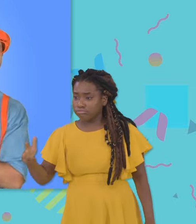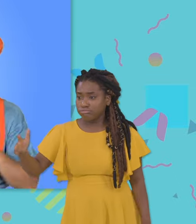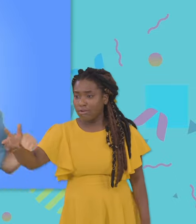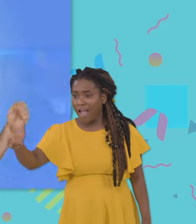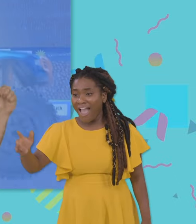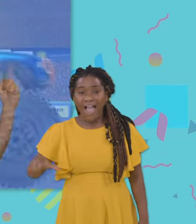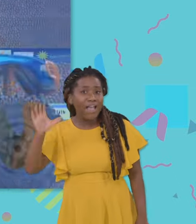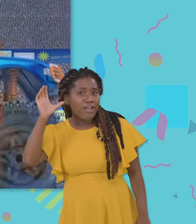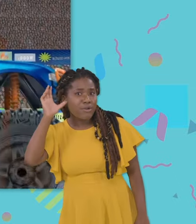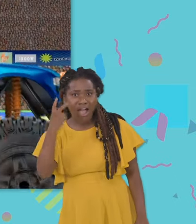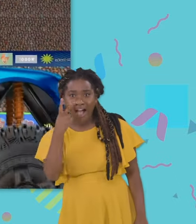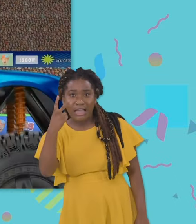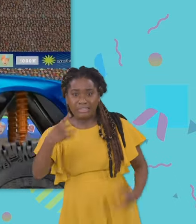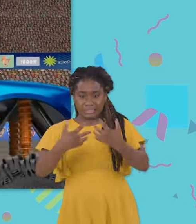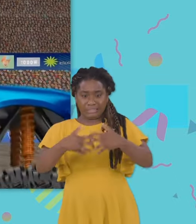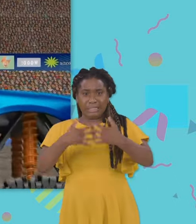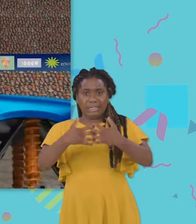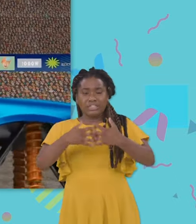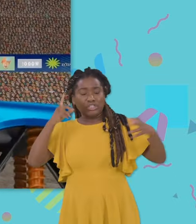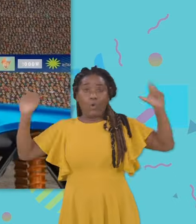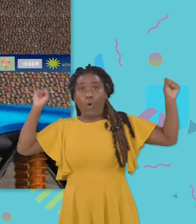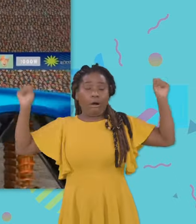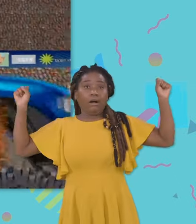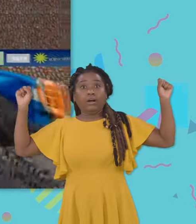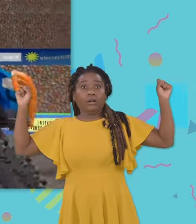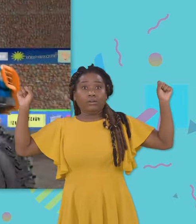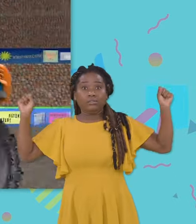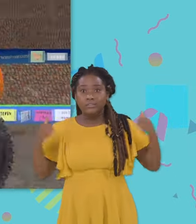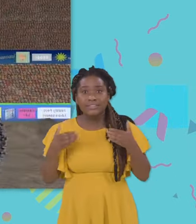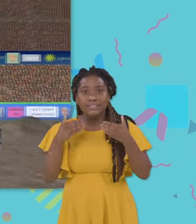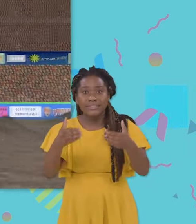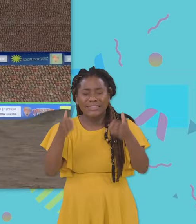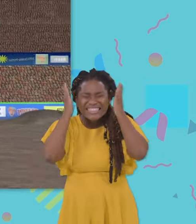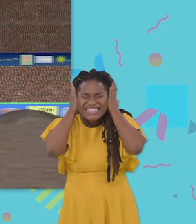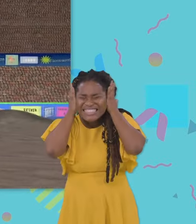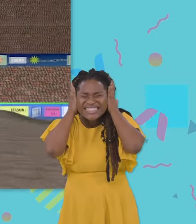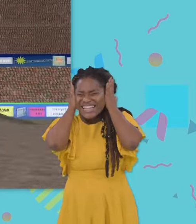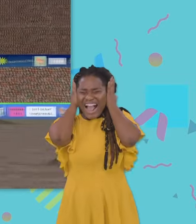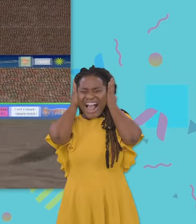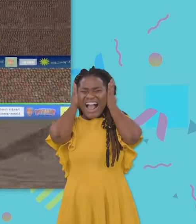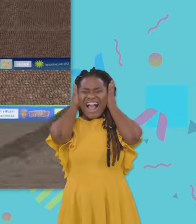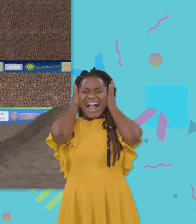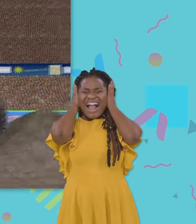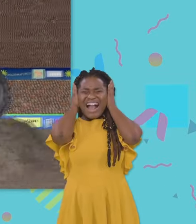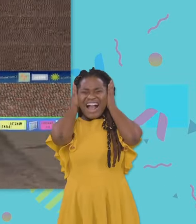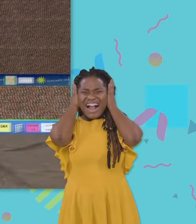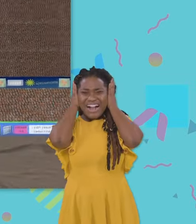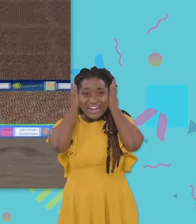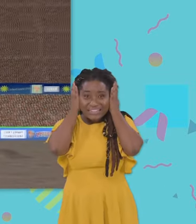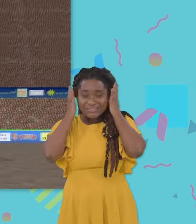you hear their engines are roaring so loud? Better cover your